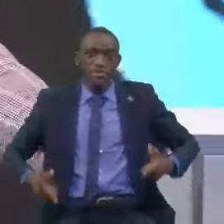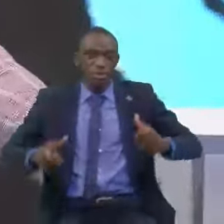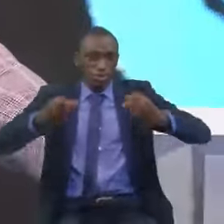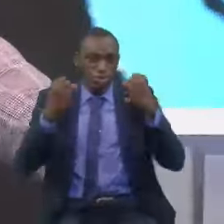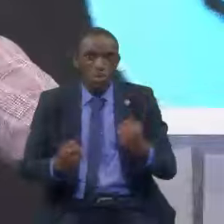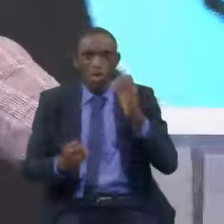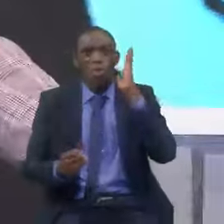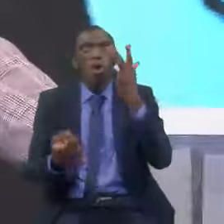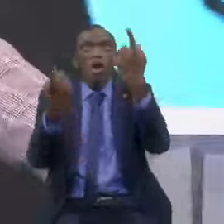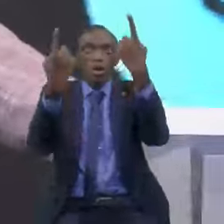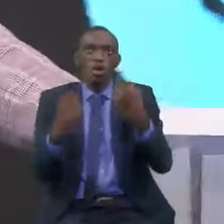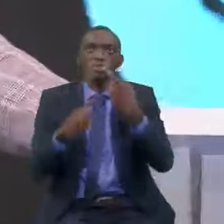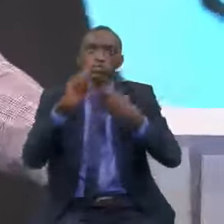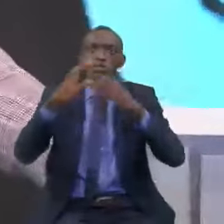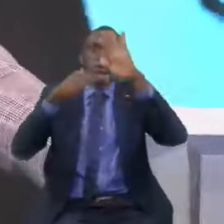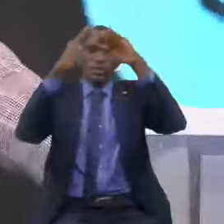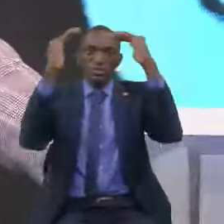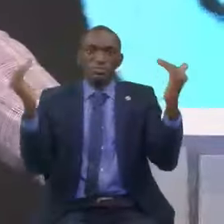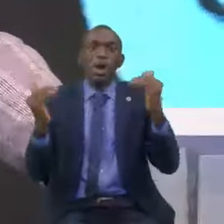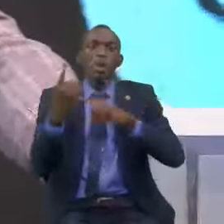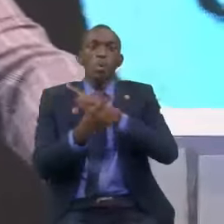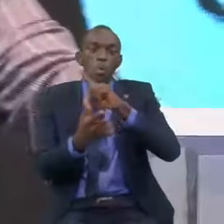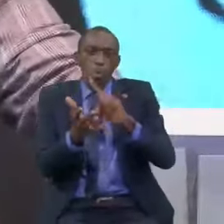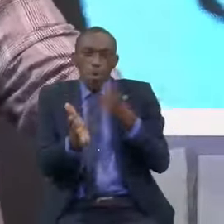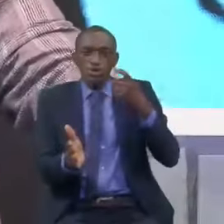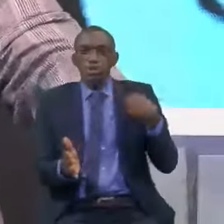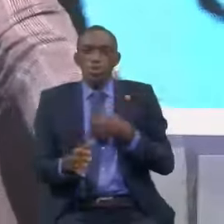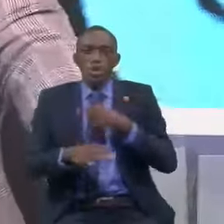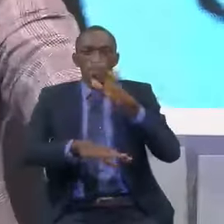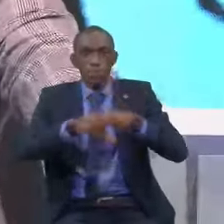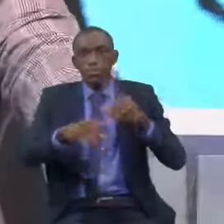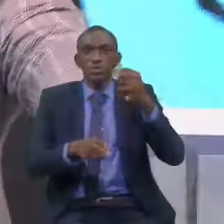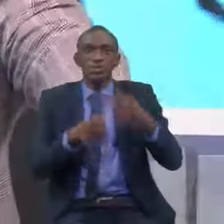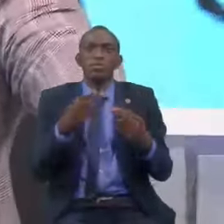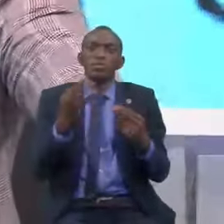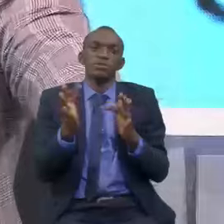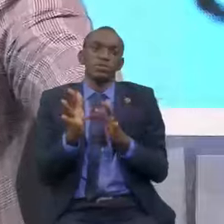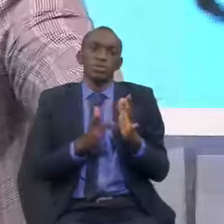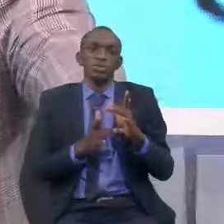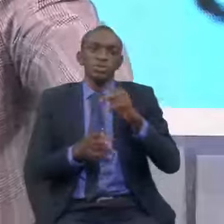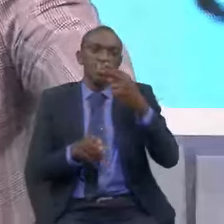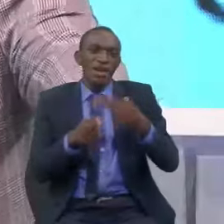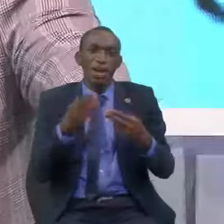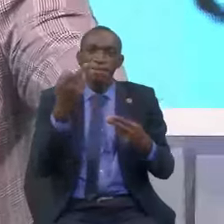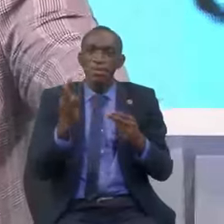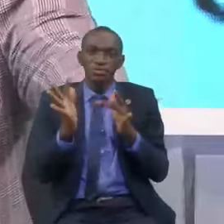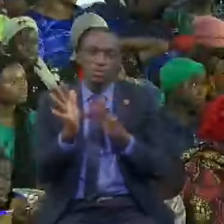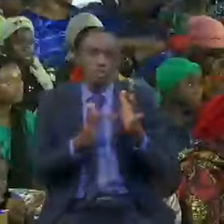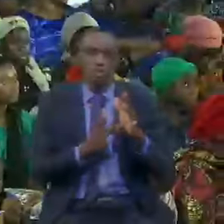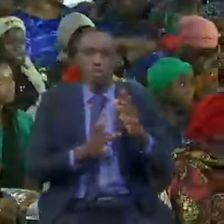the name of Jesus, the name of Jesus rings a bell in